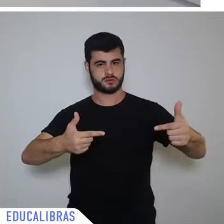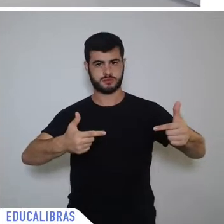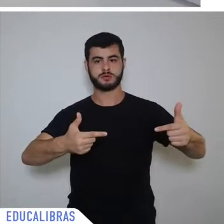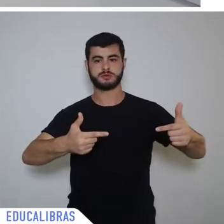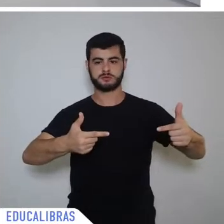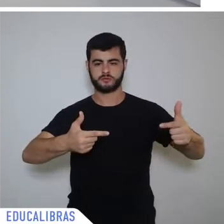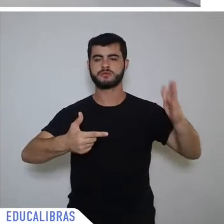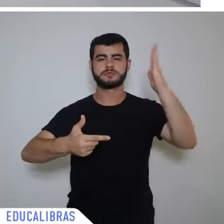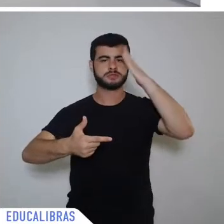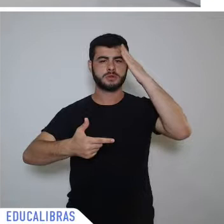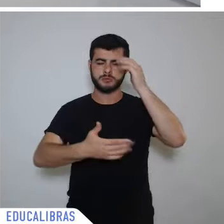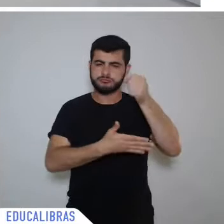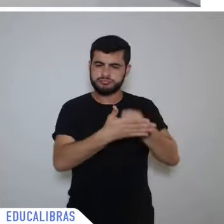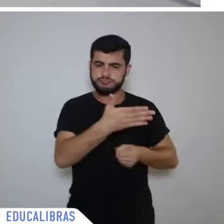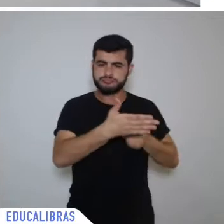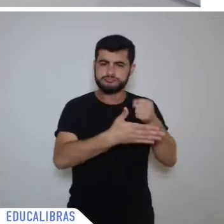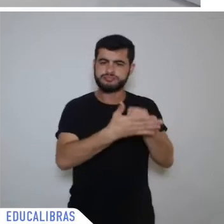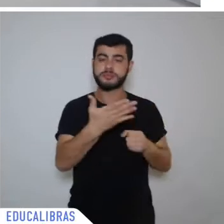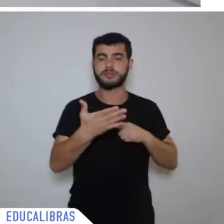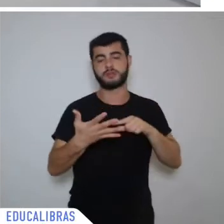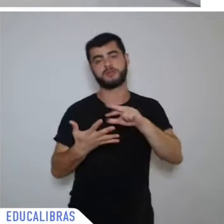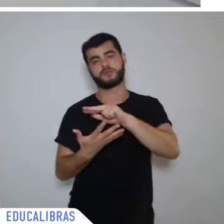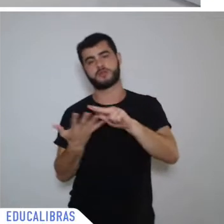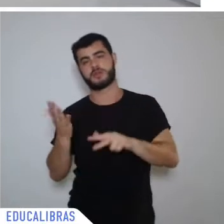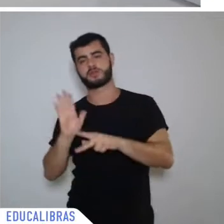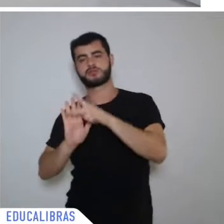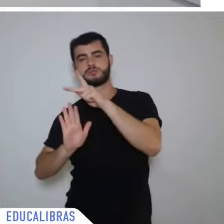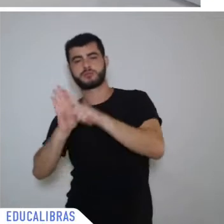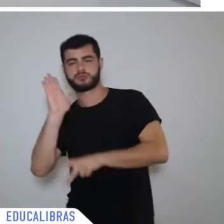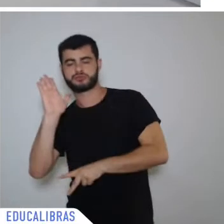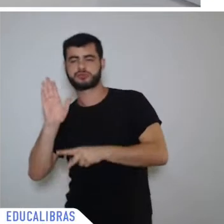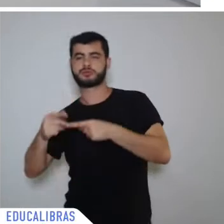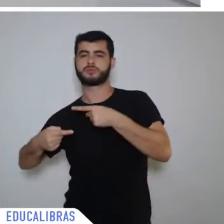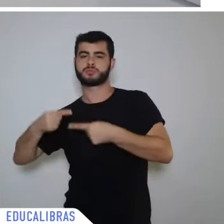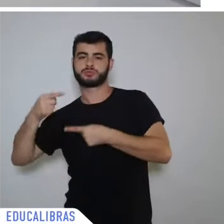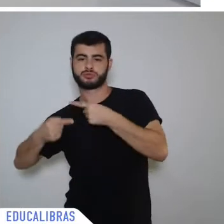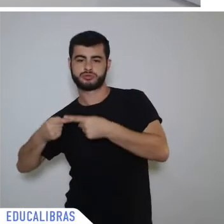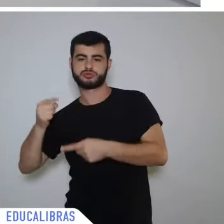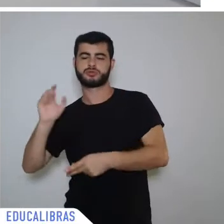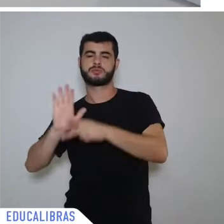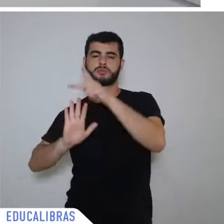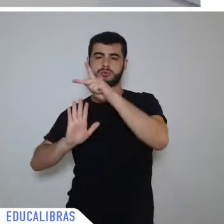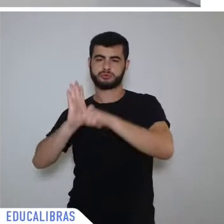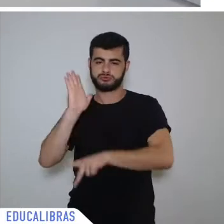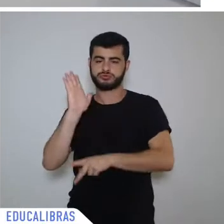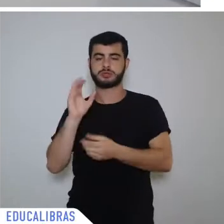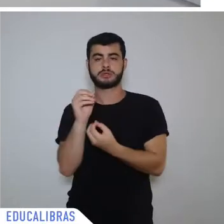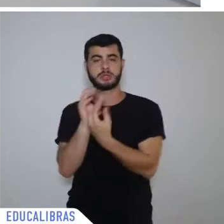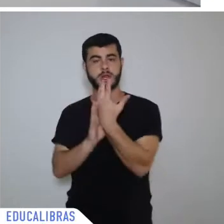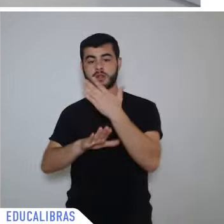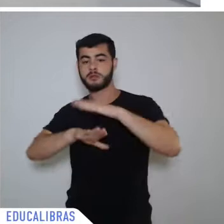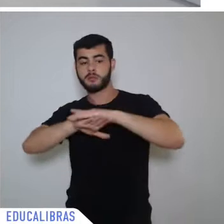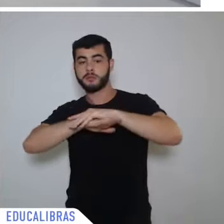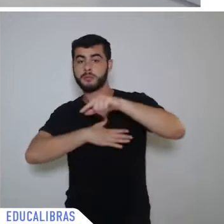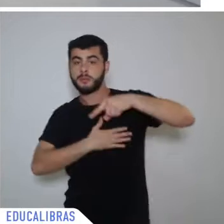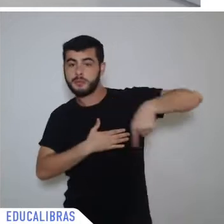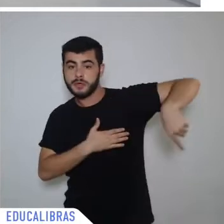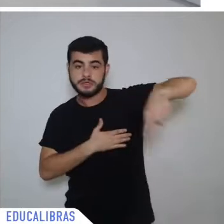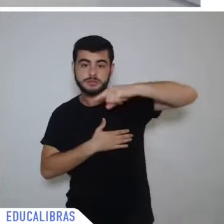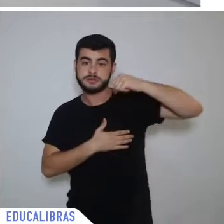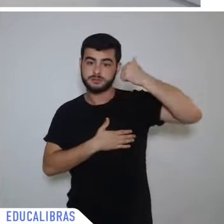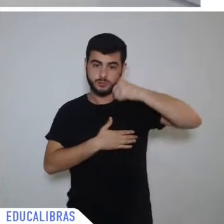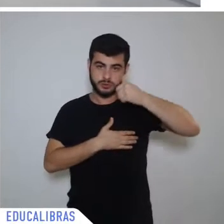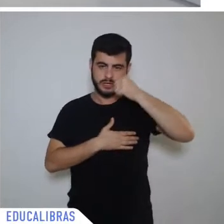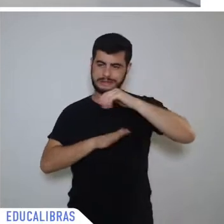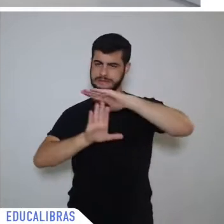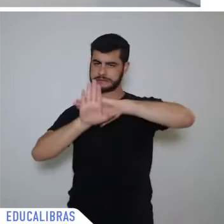This is a project of a city, a political project that is fought for by these